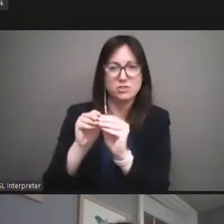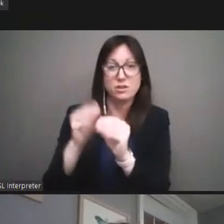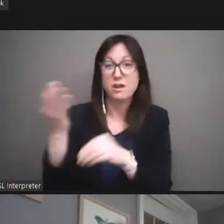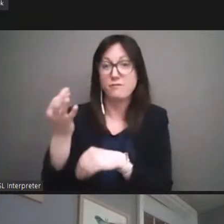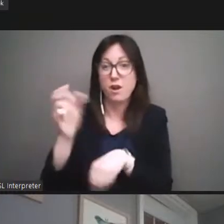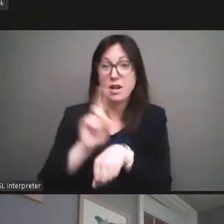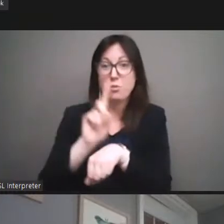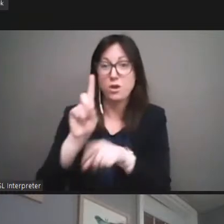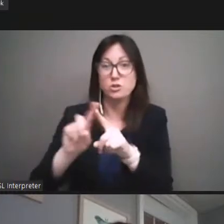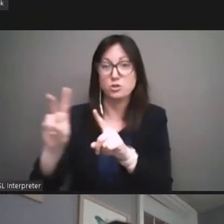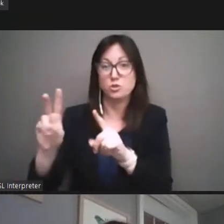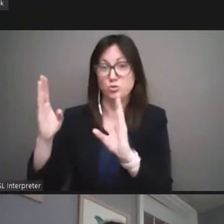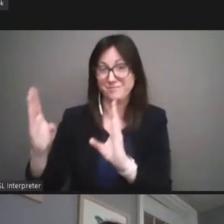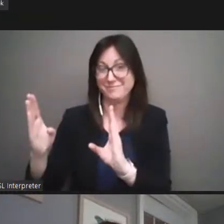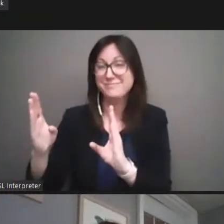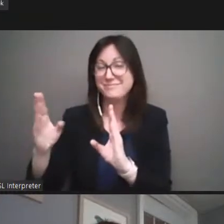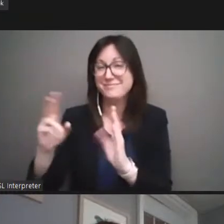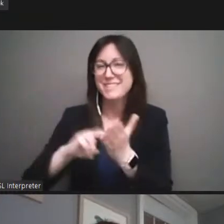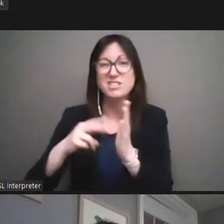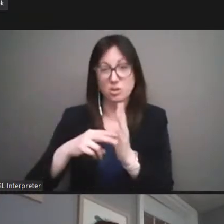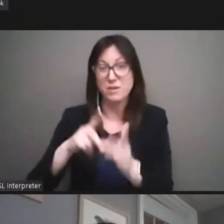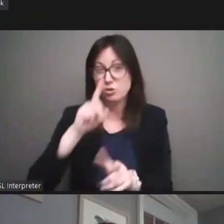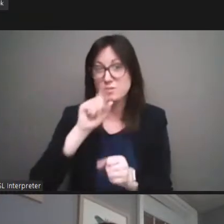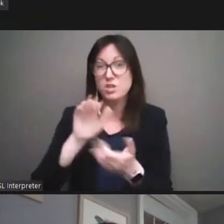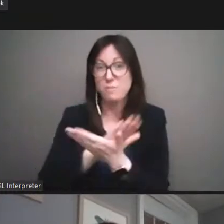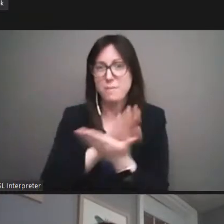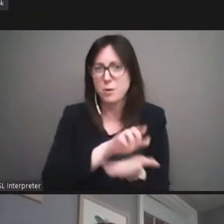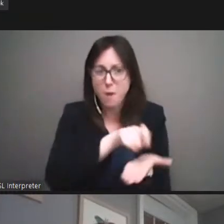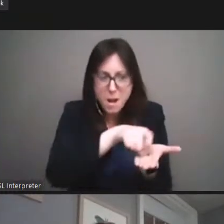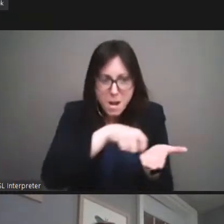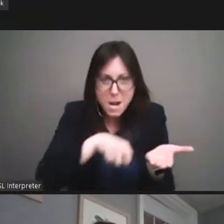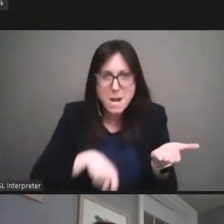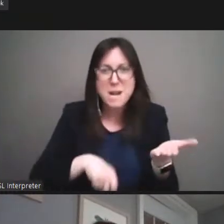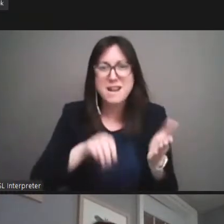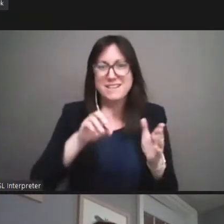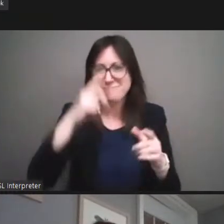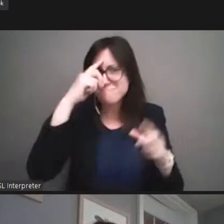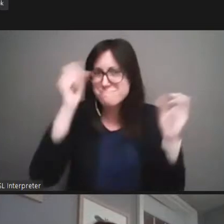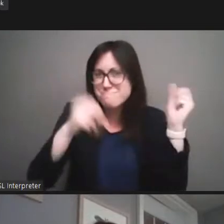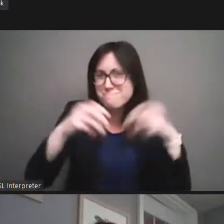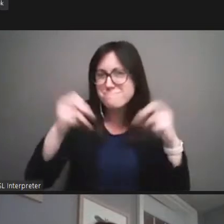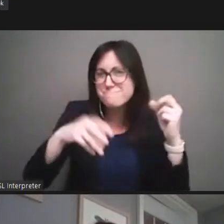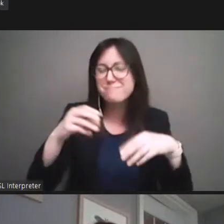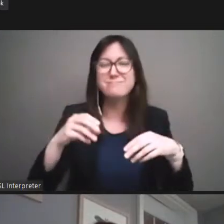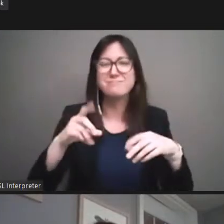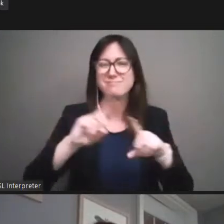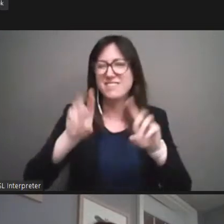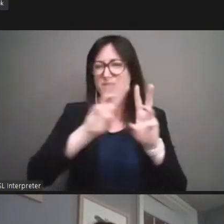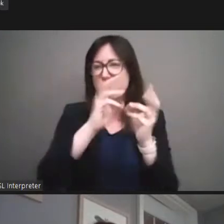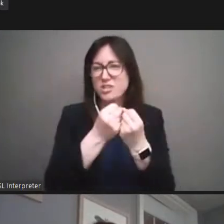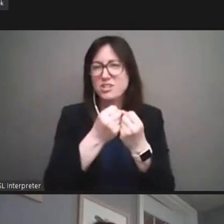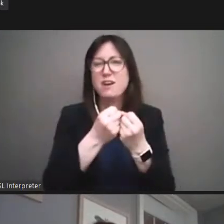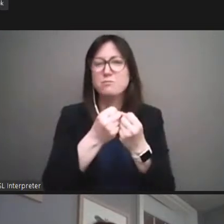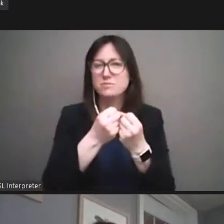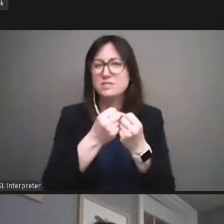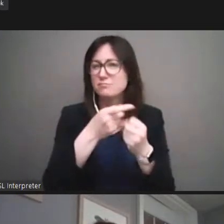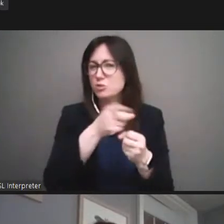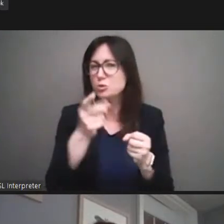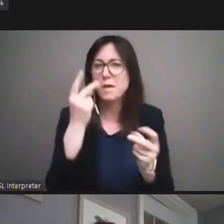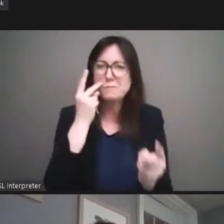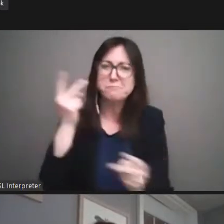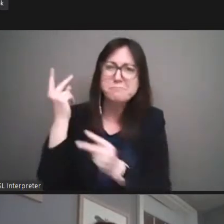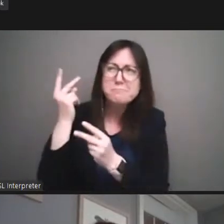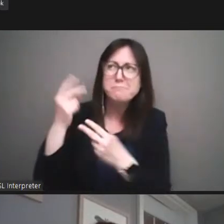until 2. So you'll literally put pen to paper in the workshop and be guided through a series of reflections and brainstorming